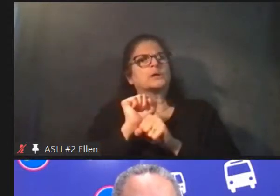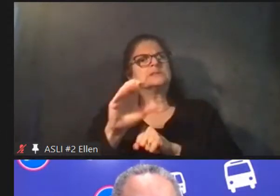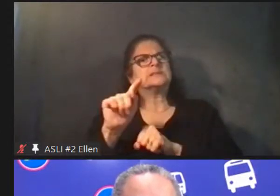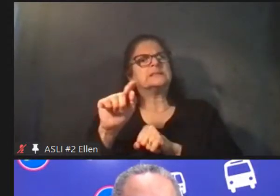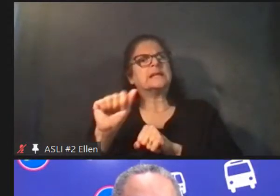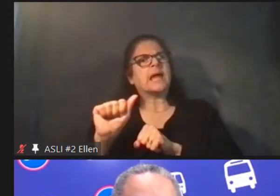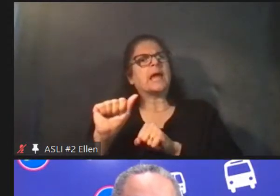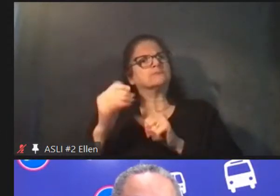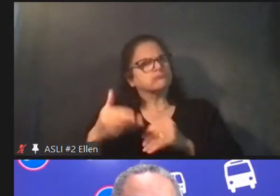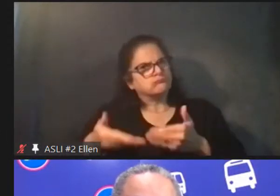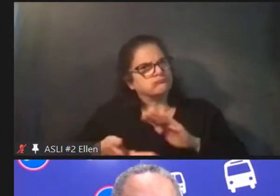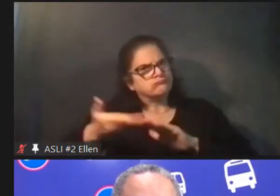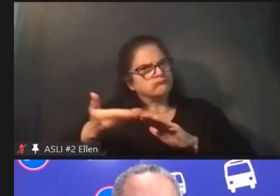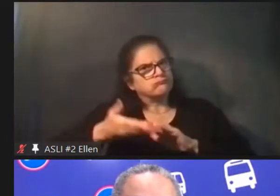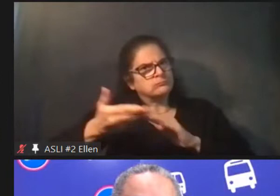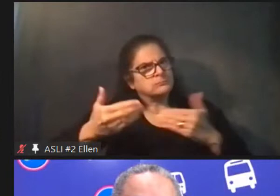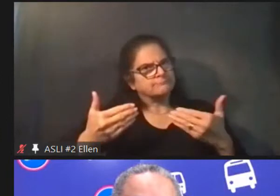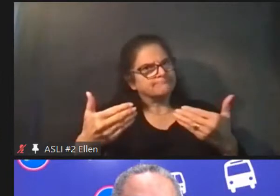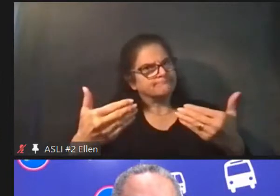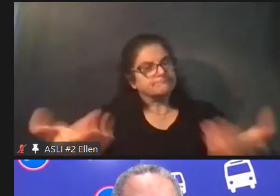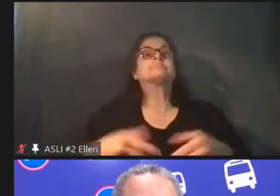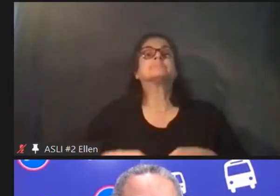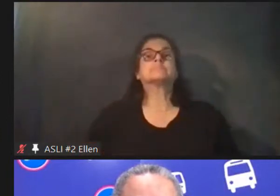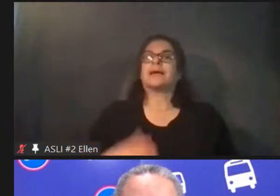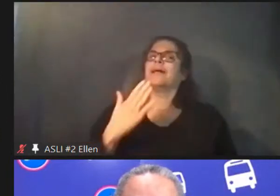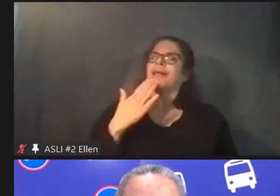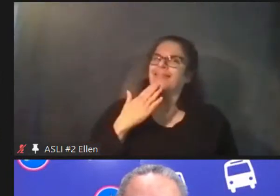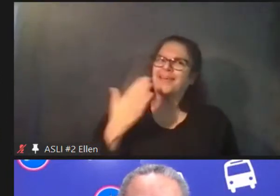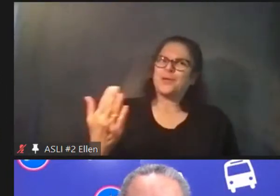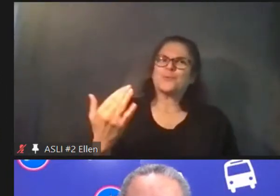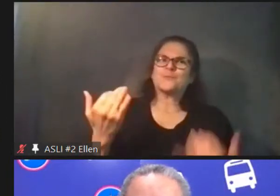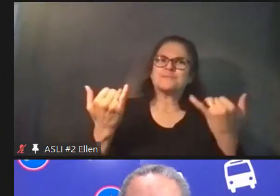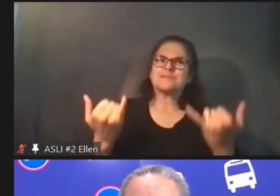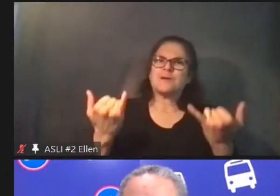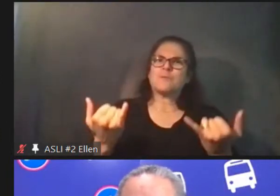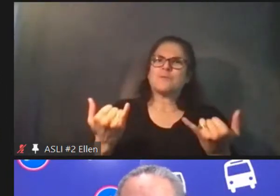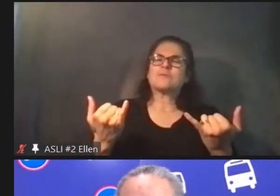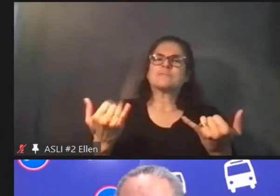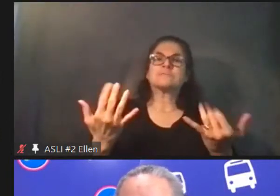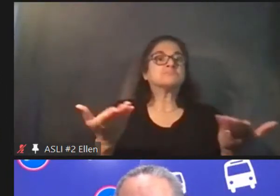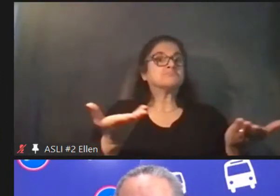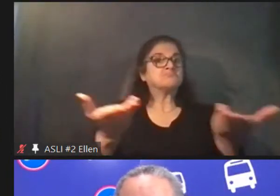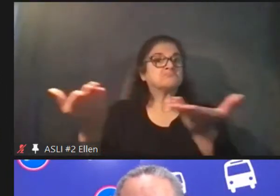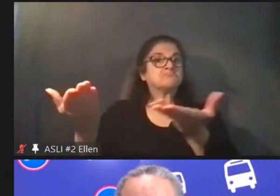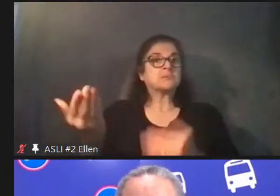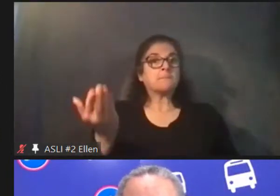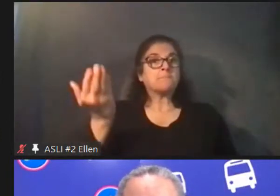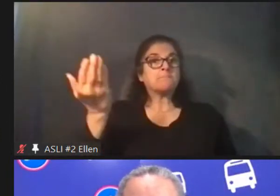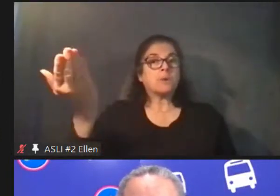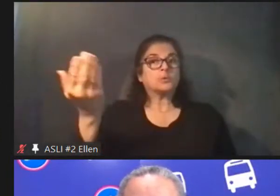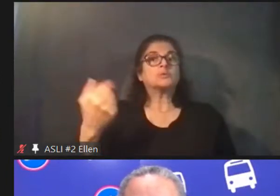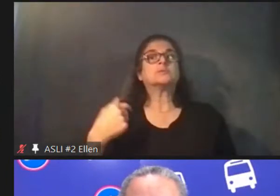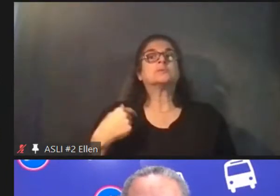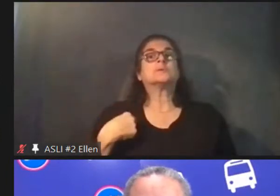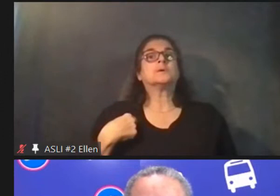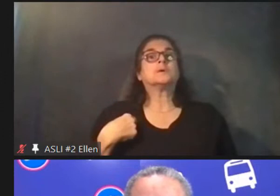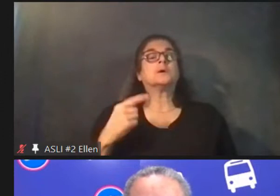Thank you. I will now entertain a motion to approve the ordinance amending ordinance number